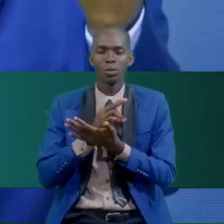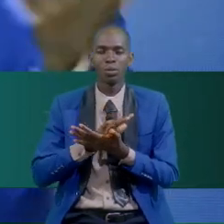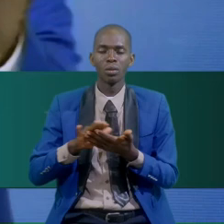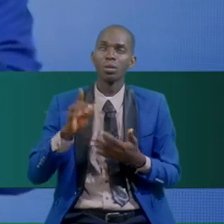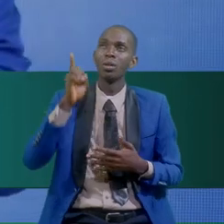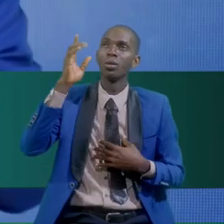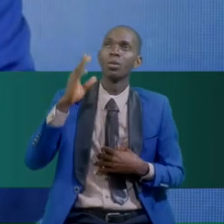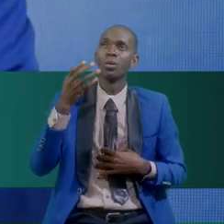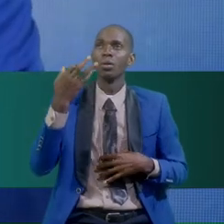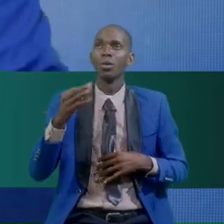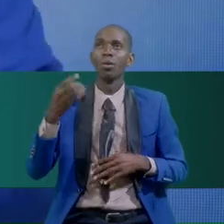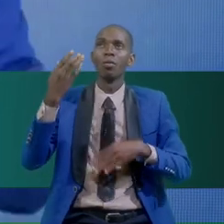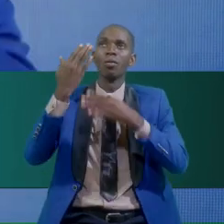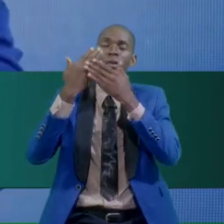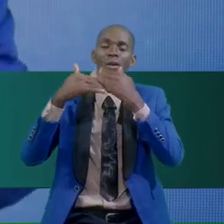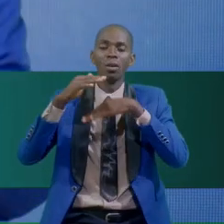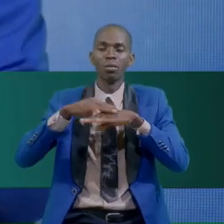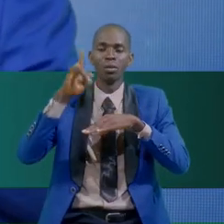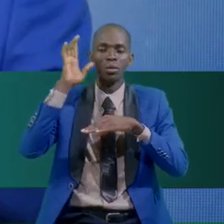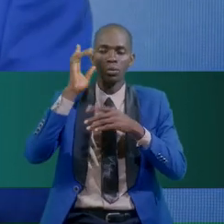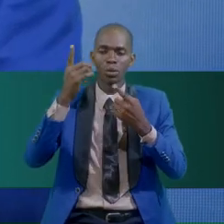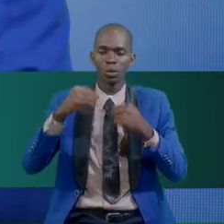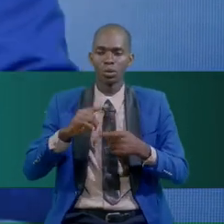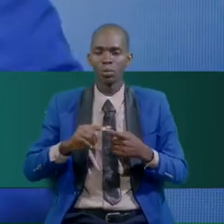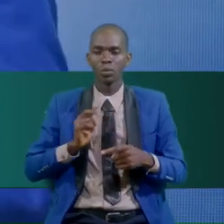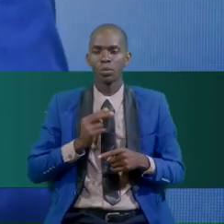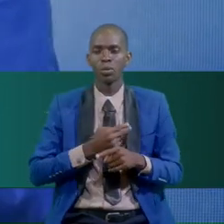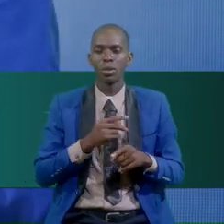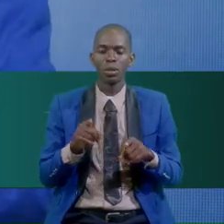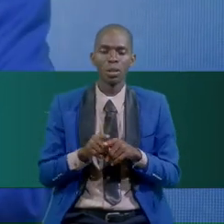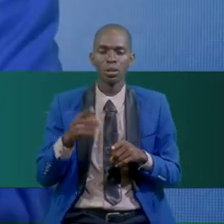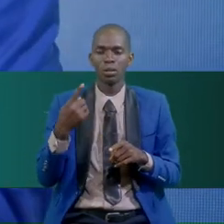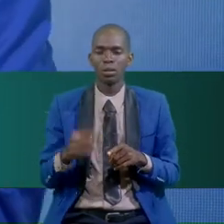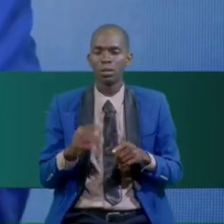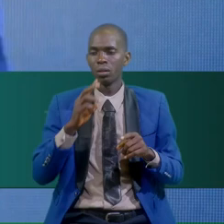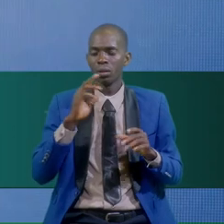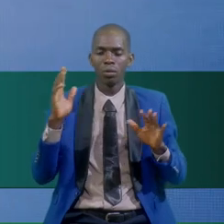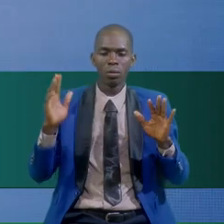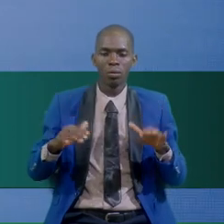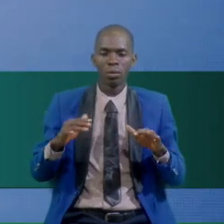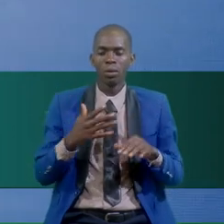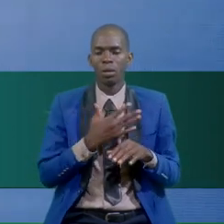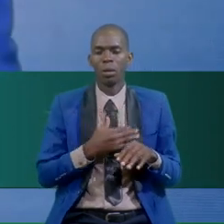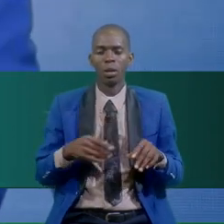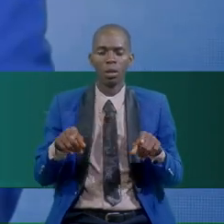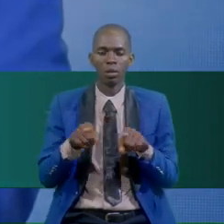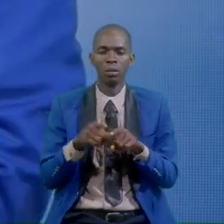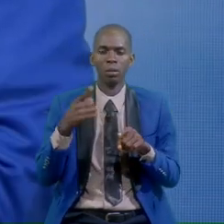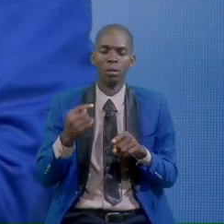will come unto us as the rain, as the latter and former